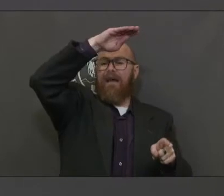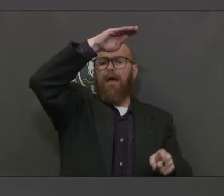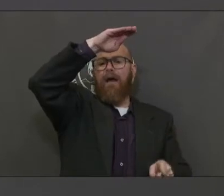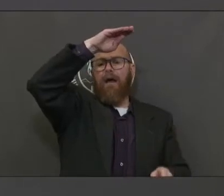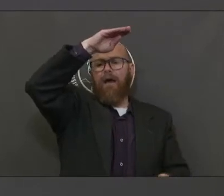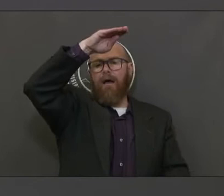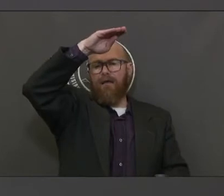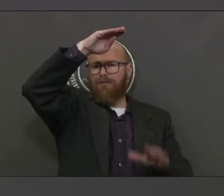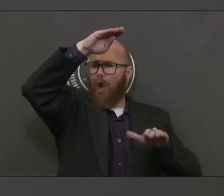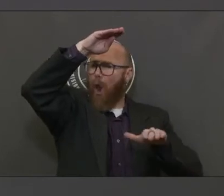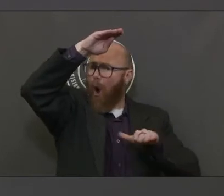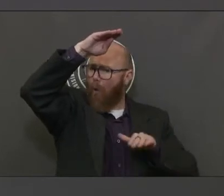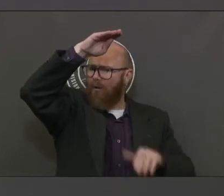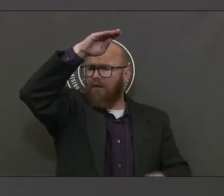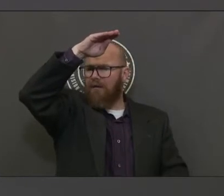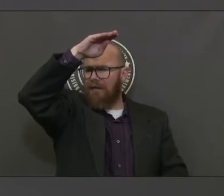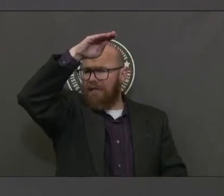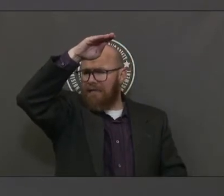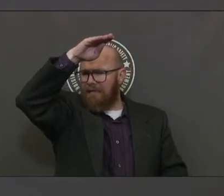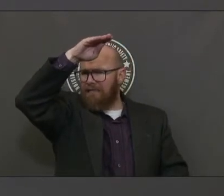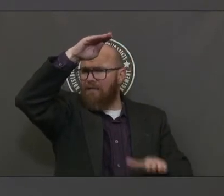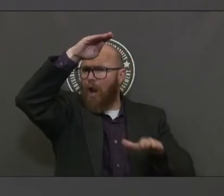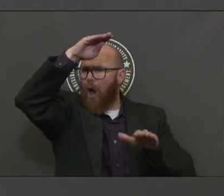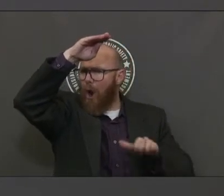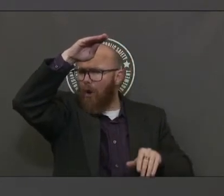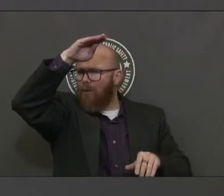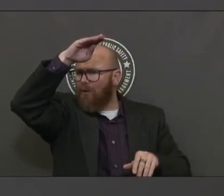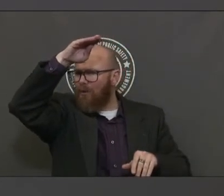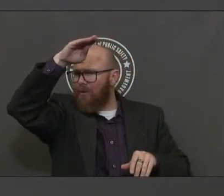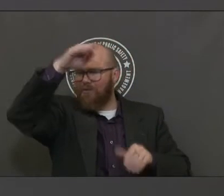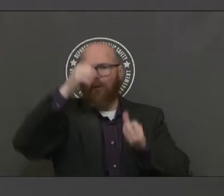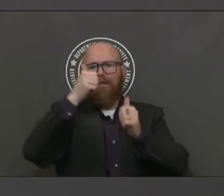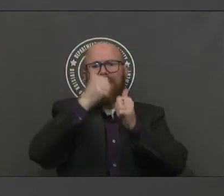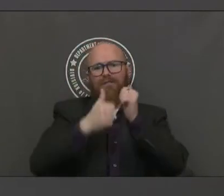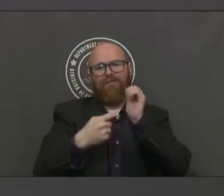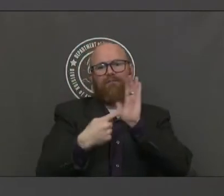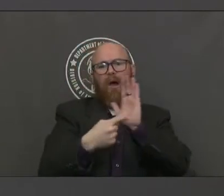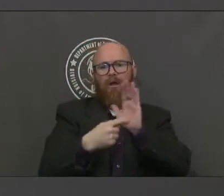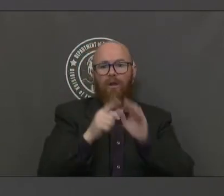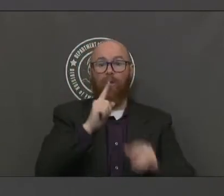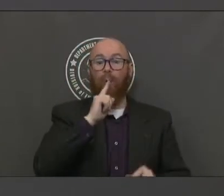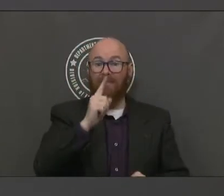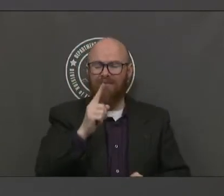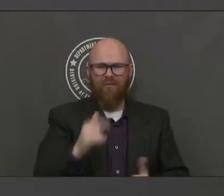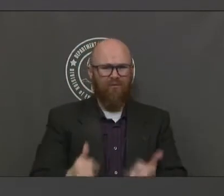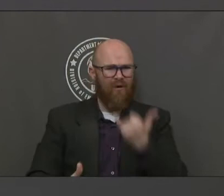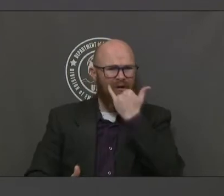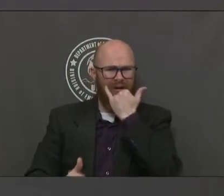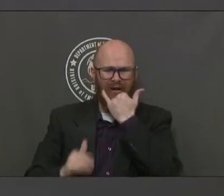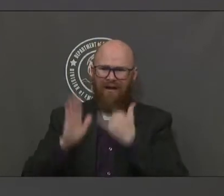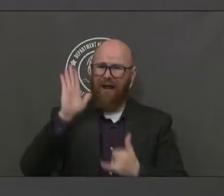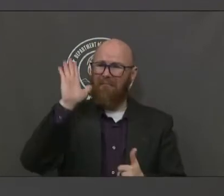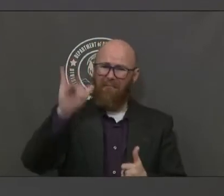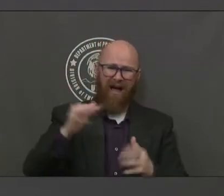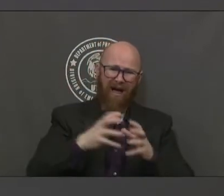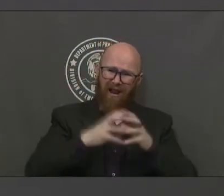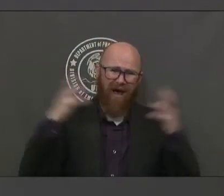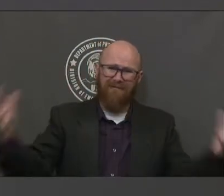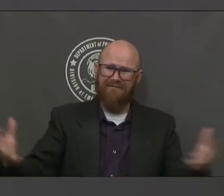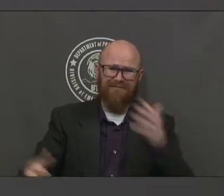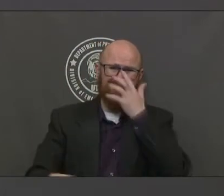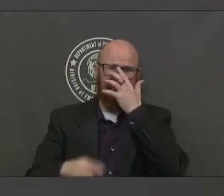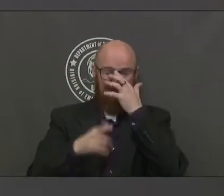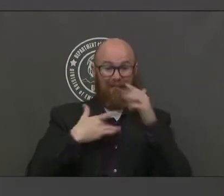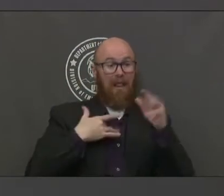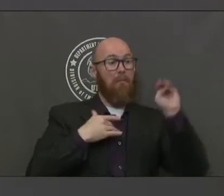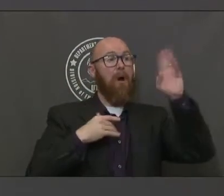that. Every single one of those models was not just wrong, it was wrong by magnitudes. Now, it